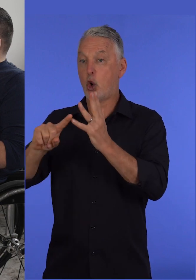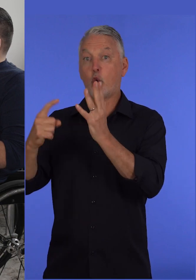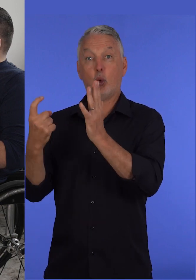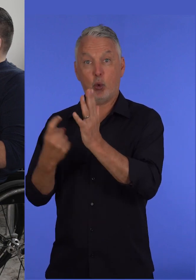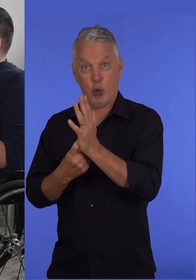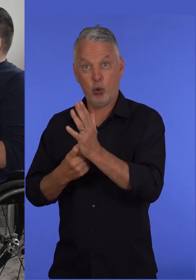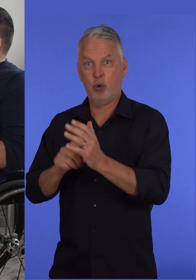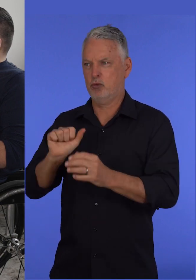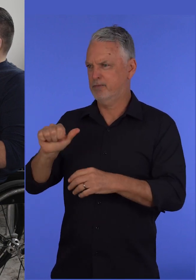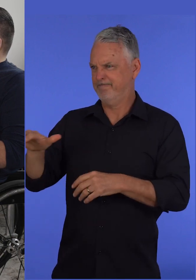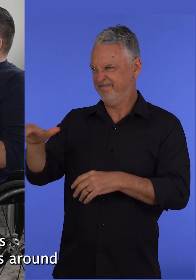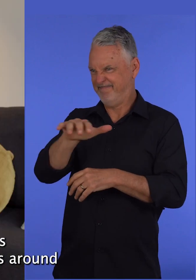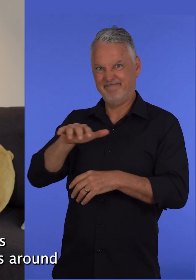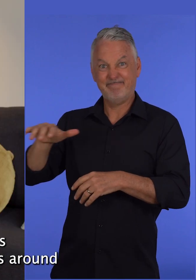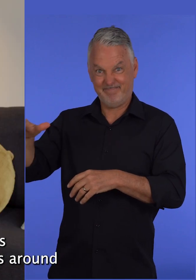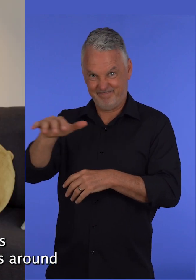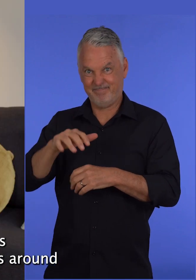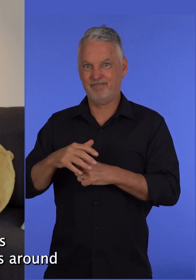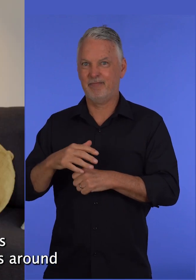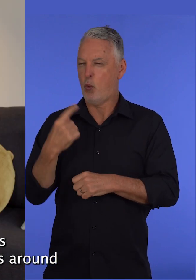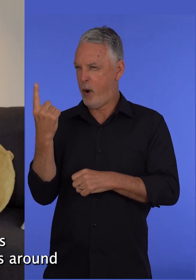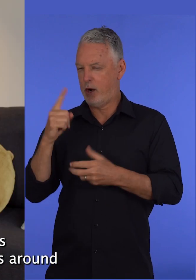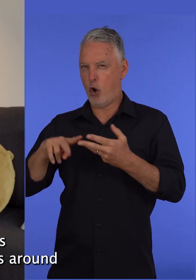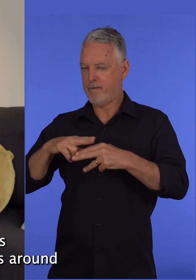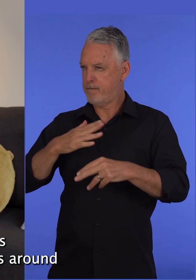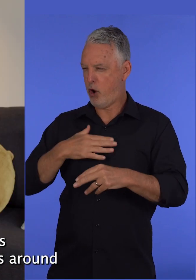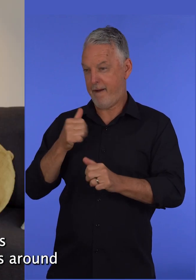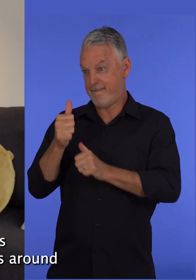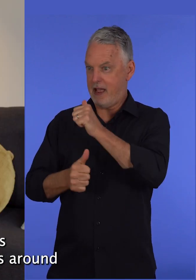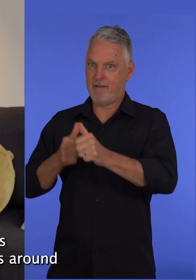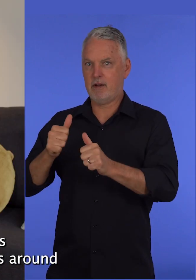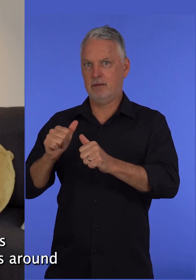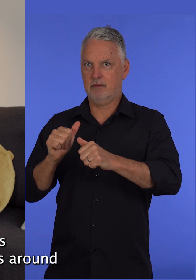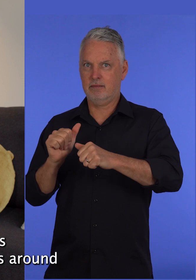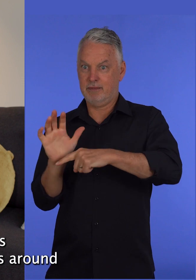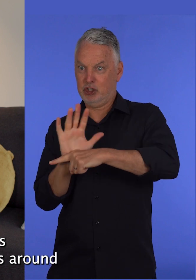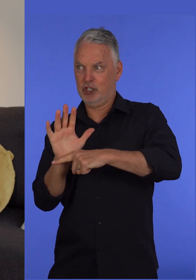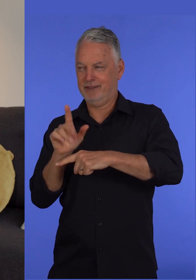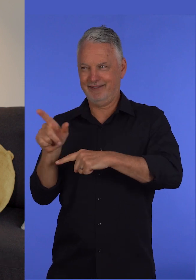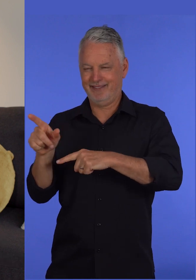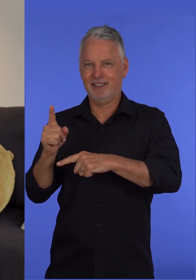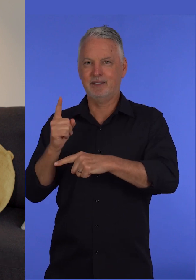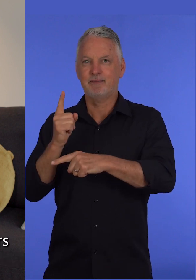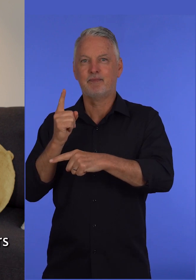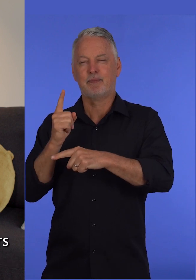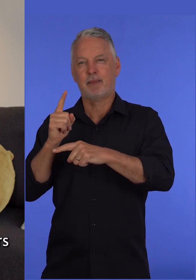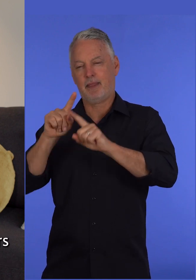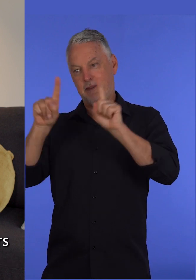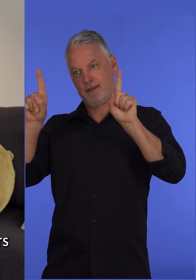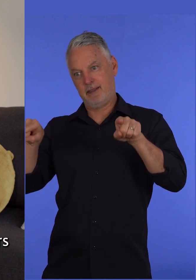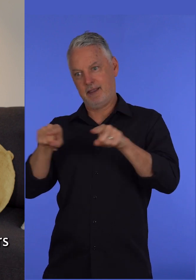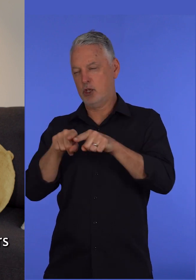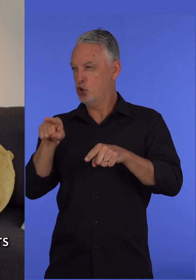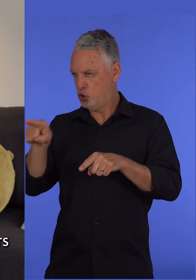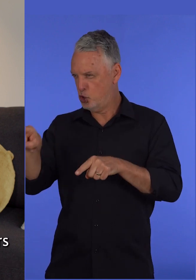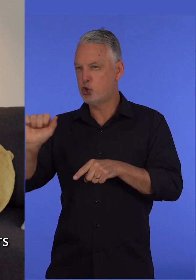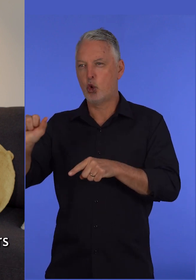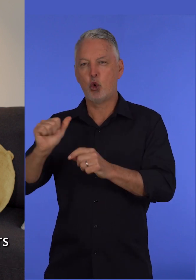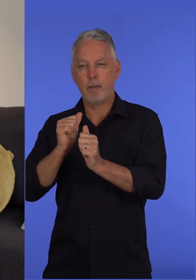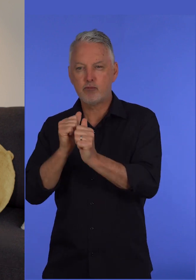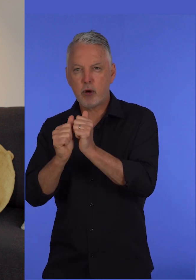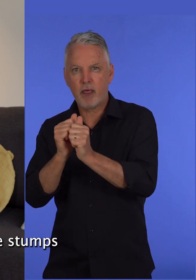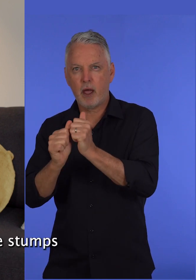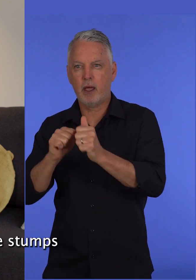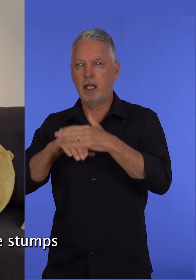to your start. One of my favourite pictures, doing a bit of research on you, was around when you and your brothers were in